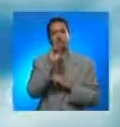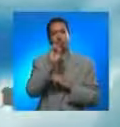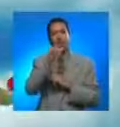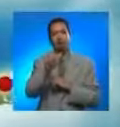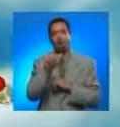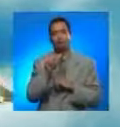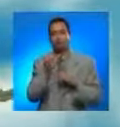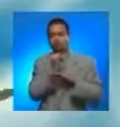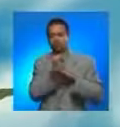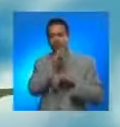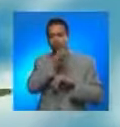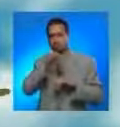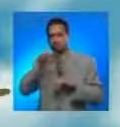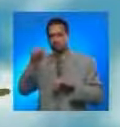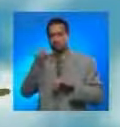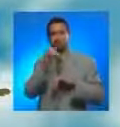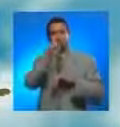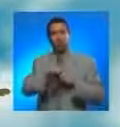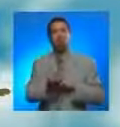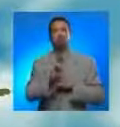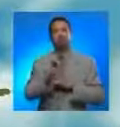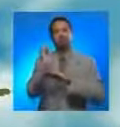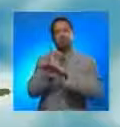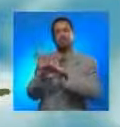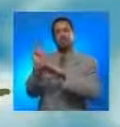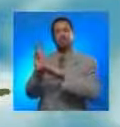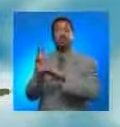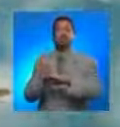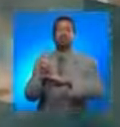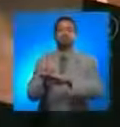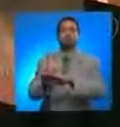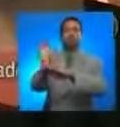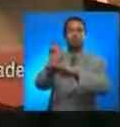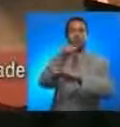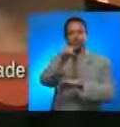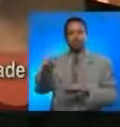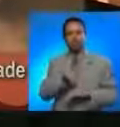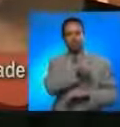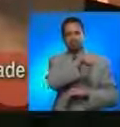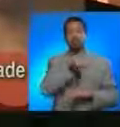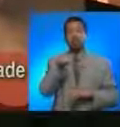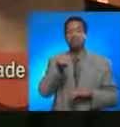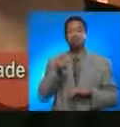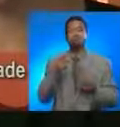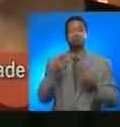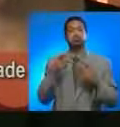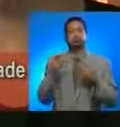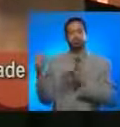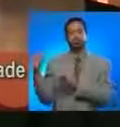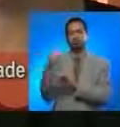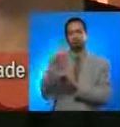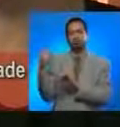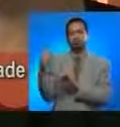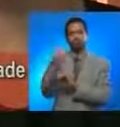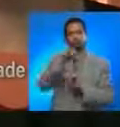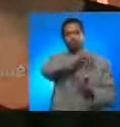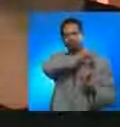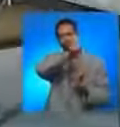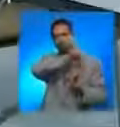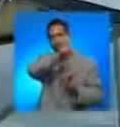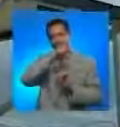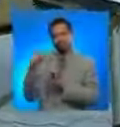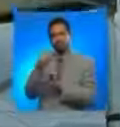Culebra Islands, as well as the Virgin Islands and the Dominican Republic. Each of these stations sends a signal either directly